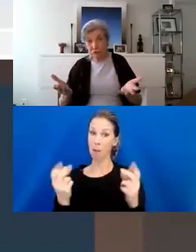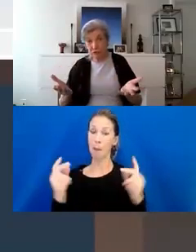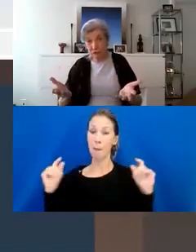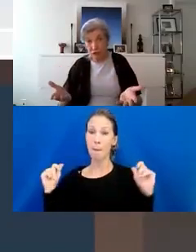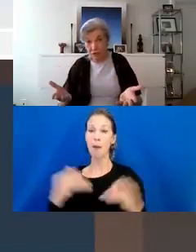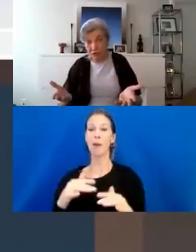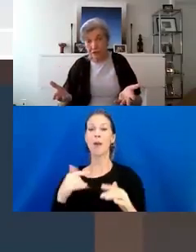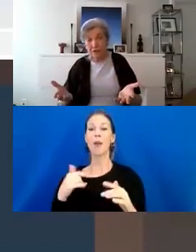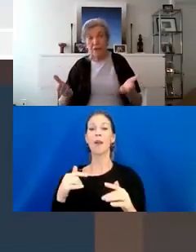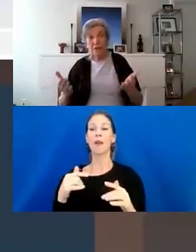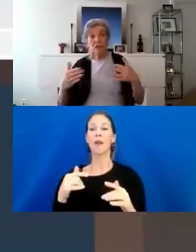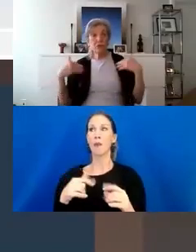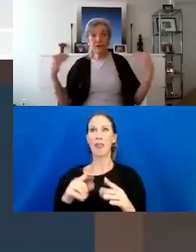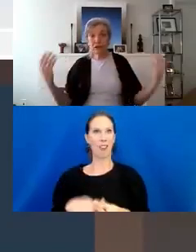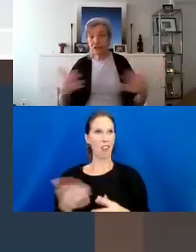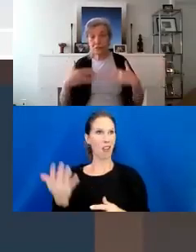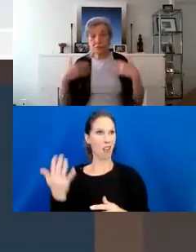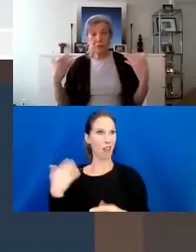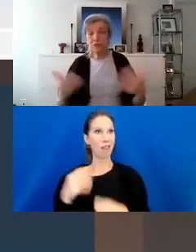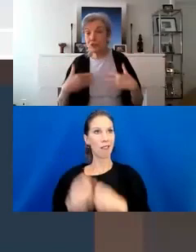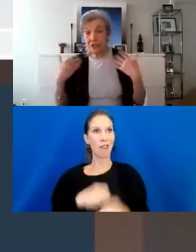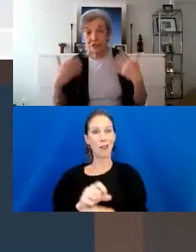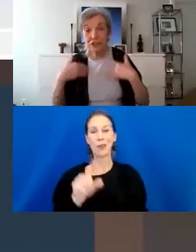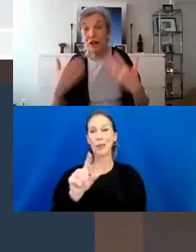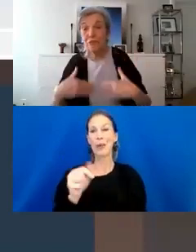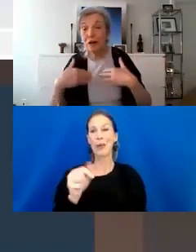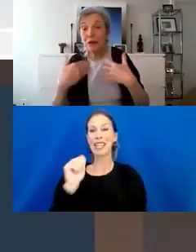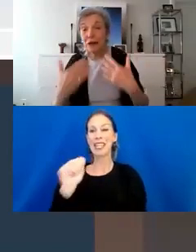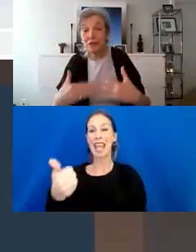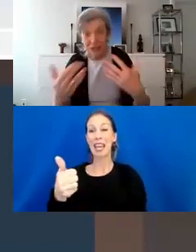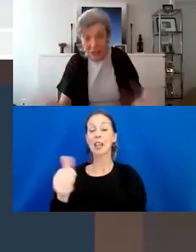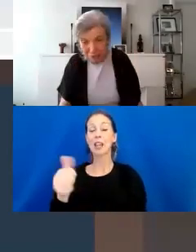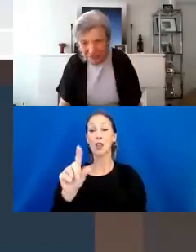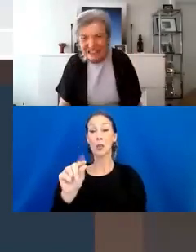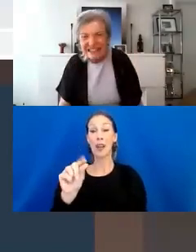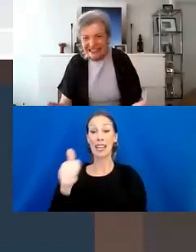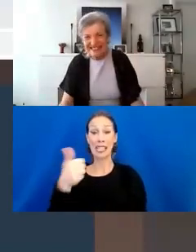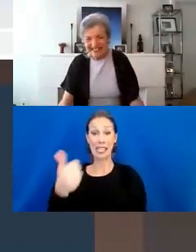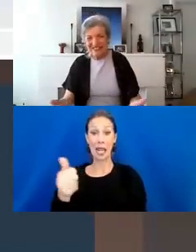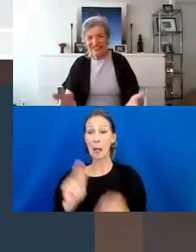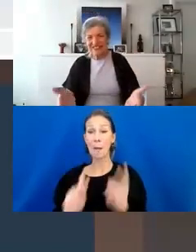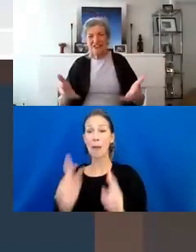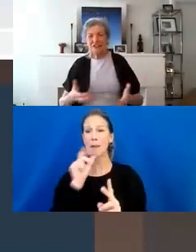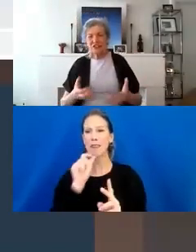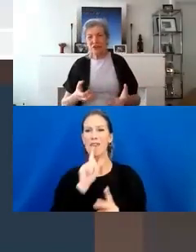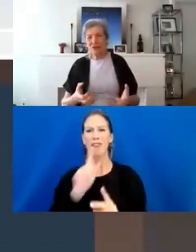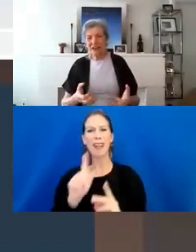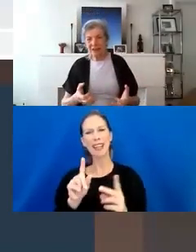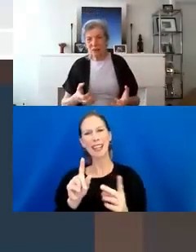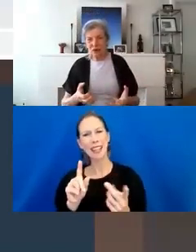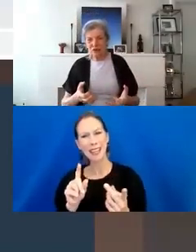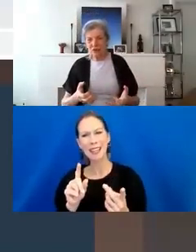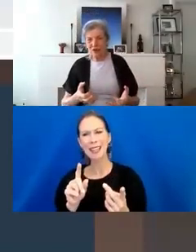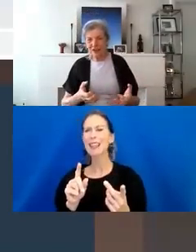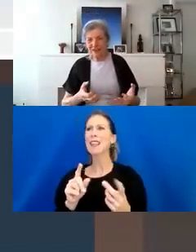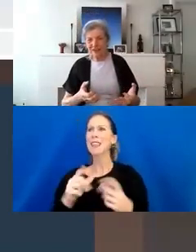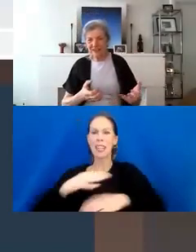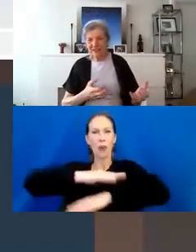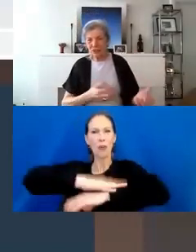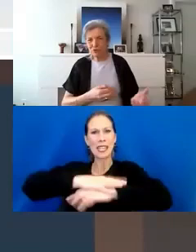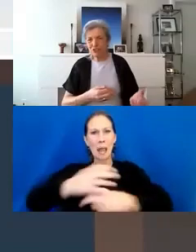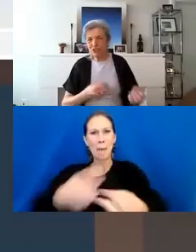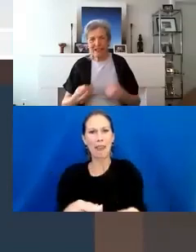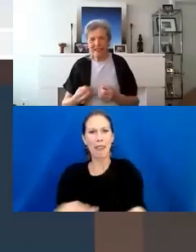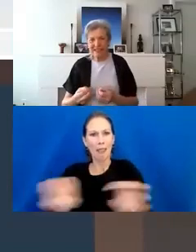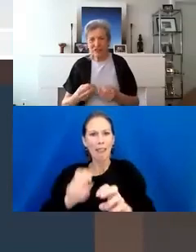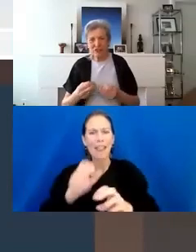in 2010, you recognize that people attend and come around the table, essentially, so that while